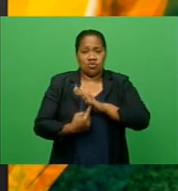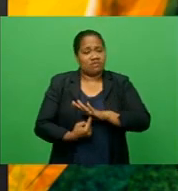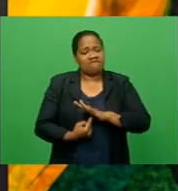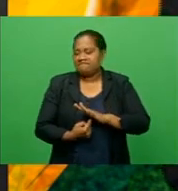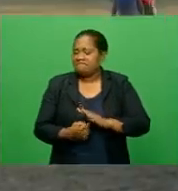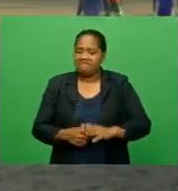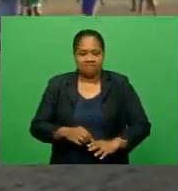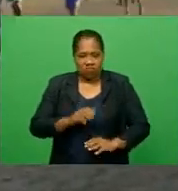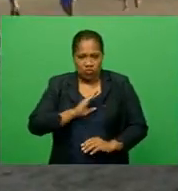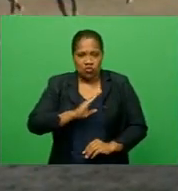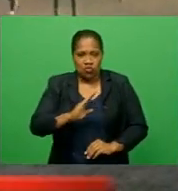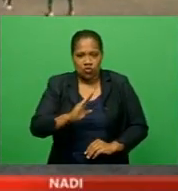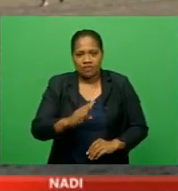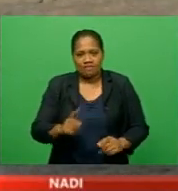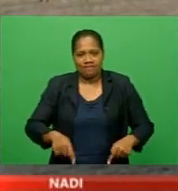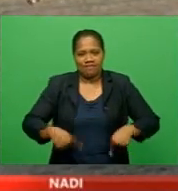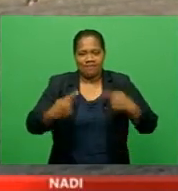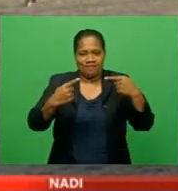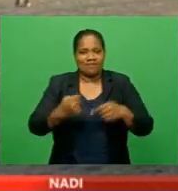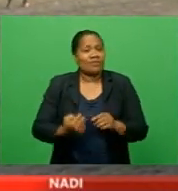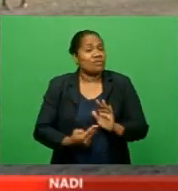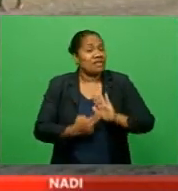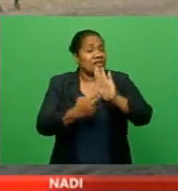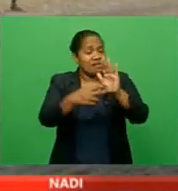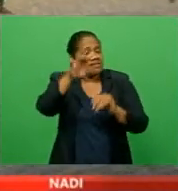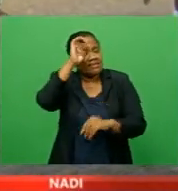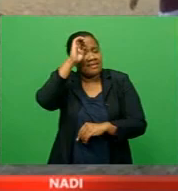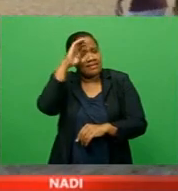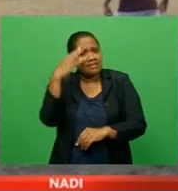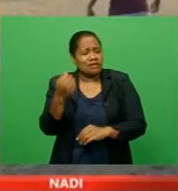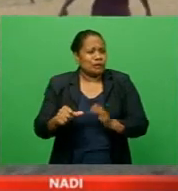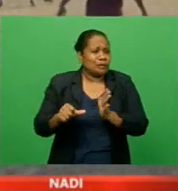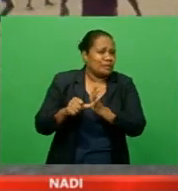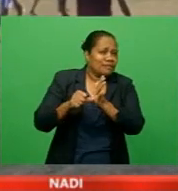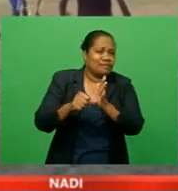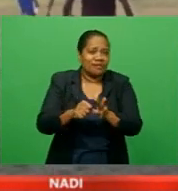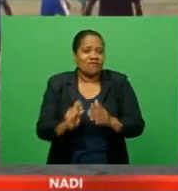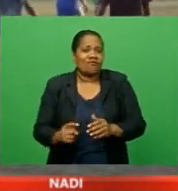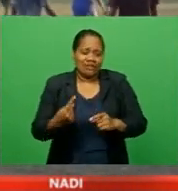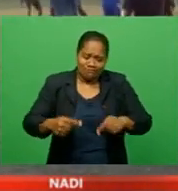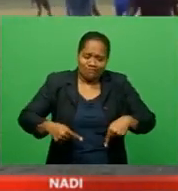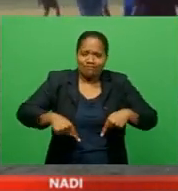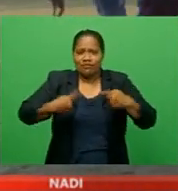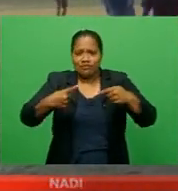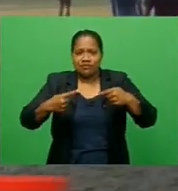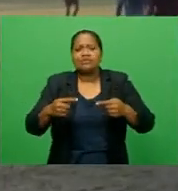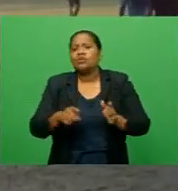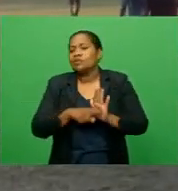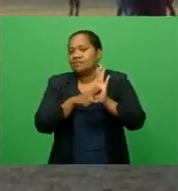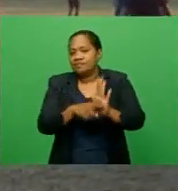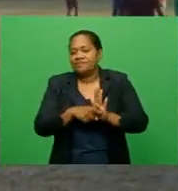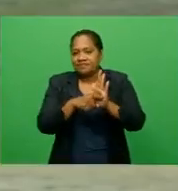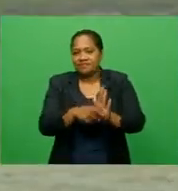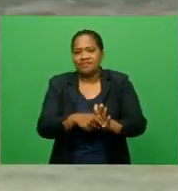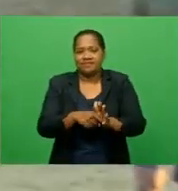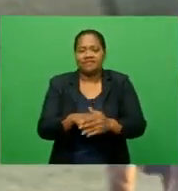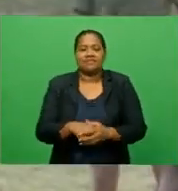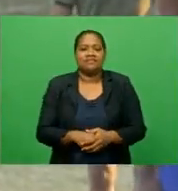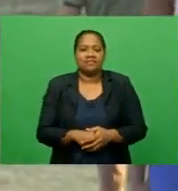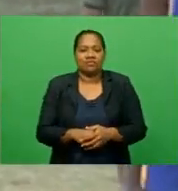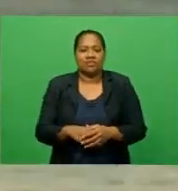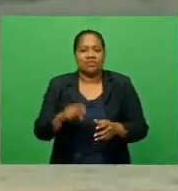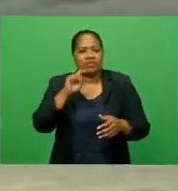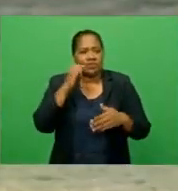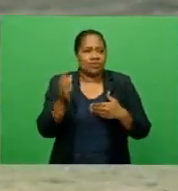more. Nandi is expecting a tough first match against Lautoka at Churchill Park as they open the